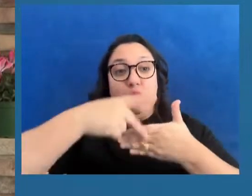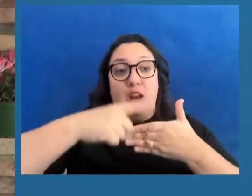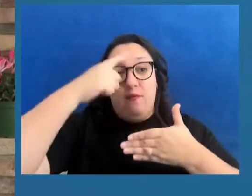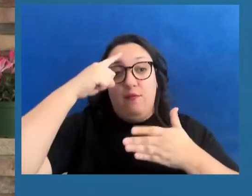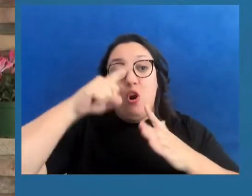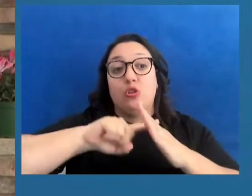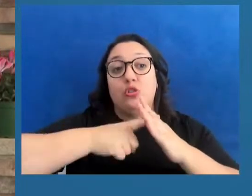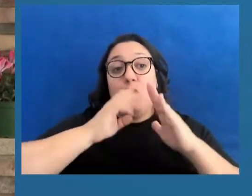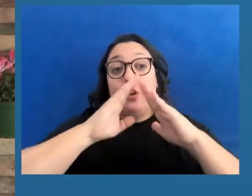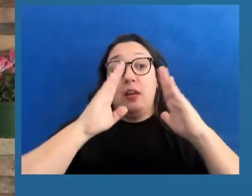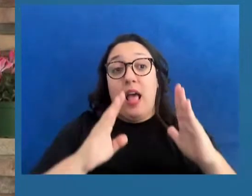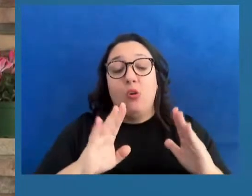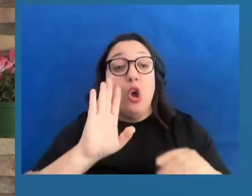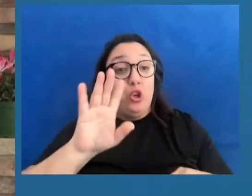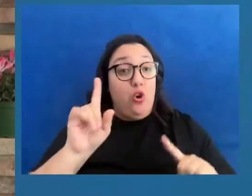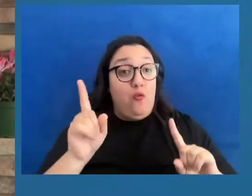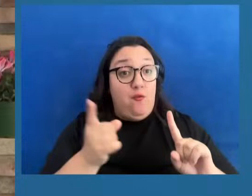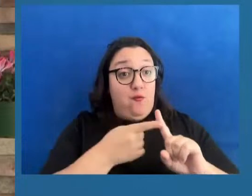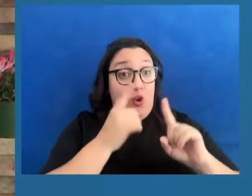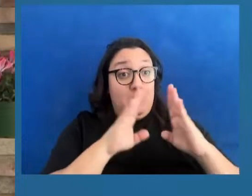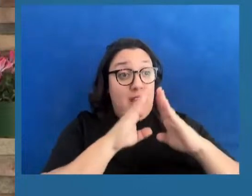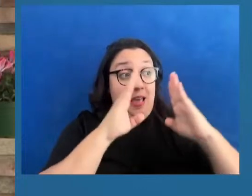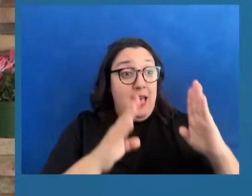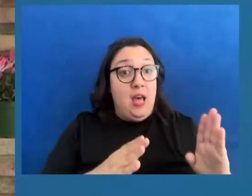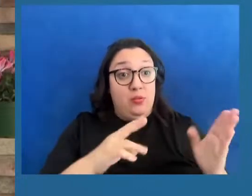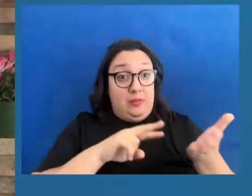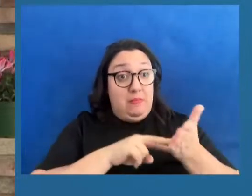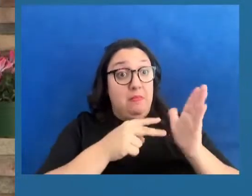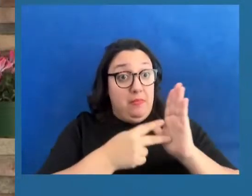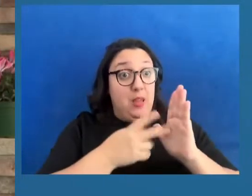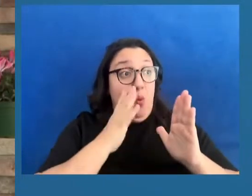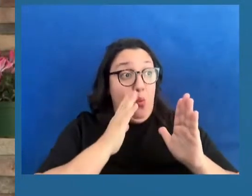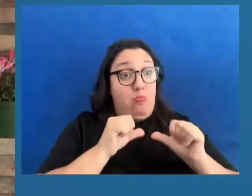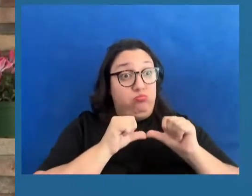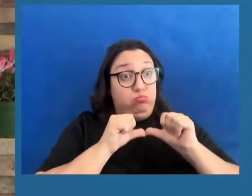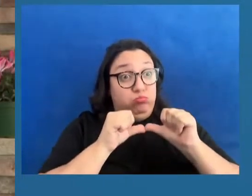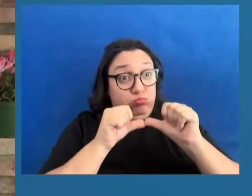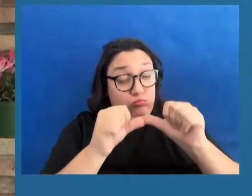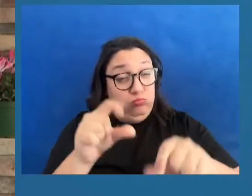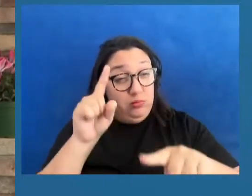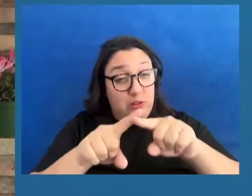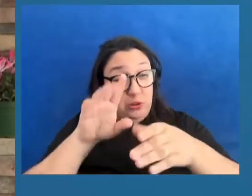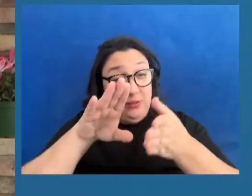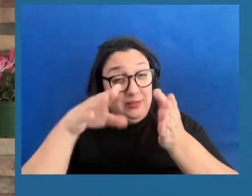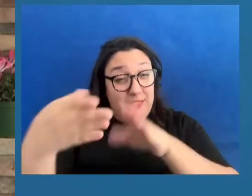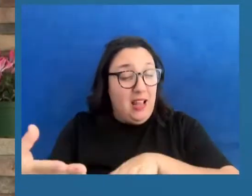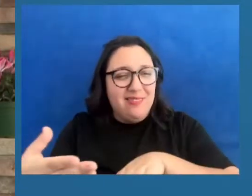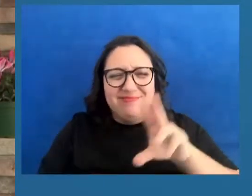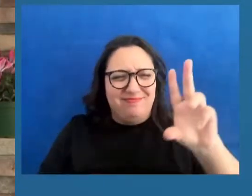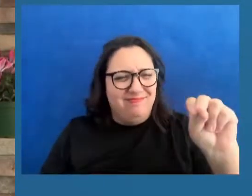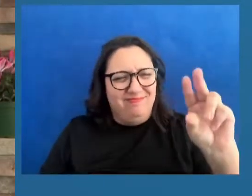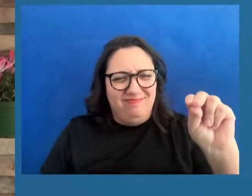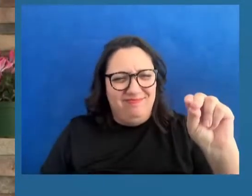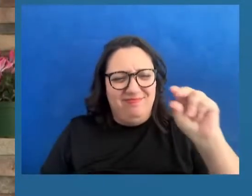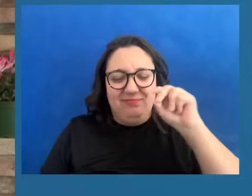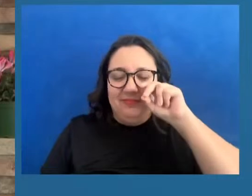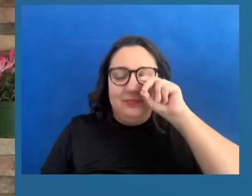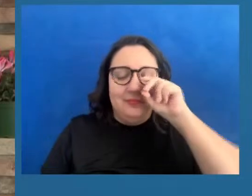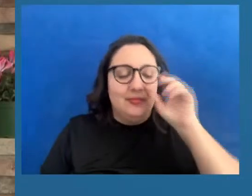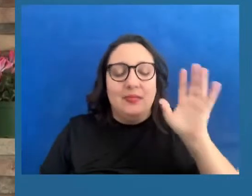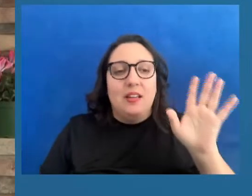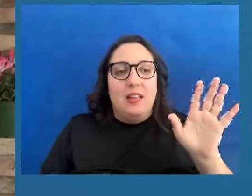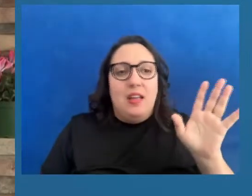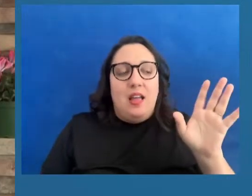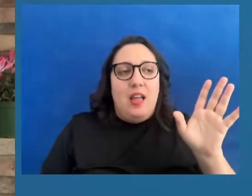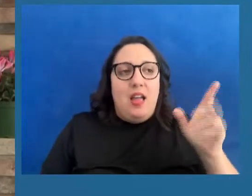in is not the house that you might die in. And sometimes you just need to get started. I know. I was a guy, I said, I'm never